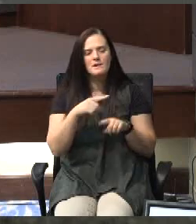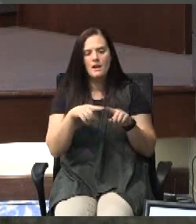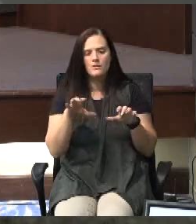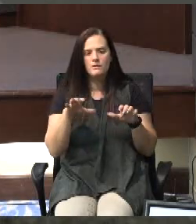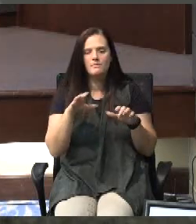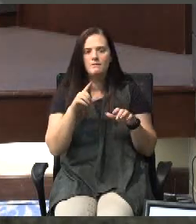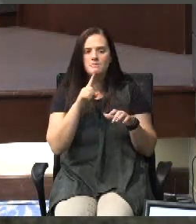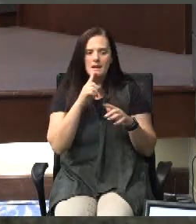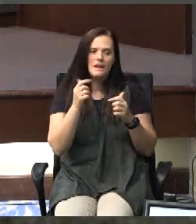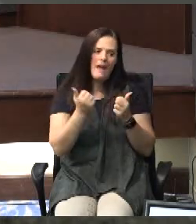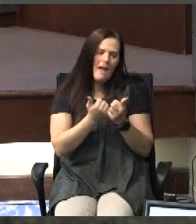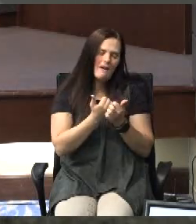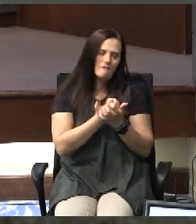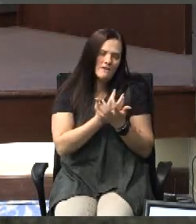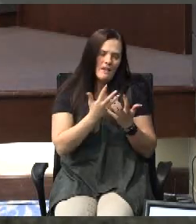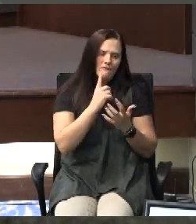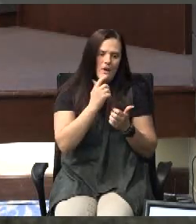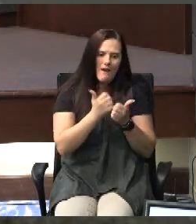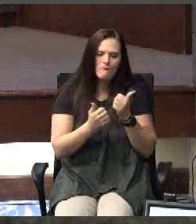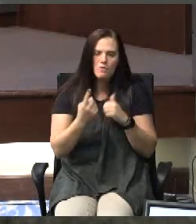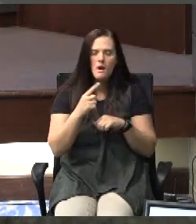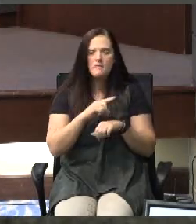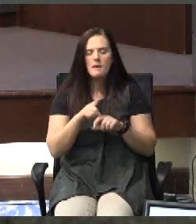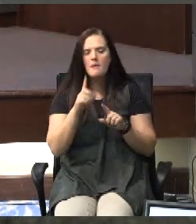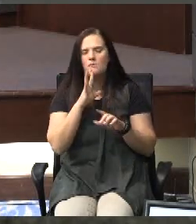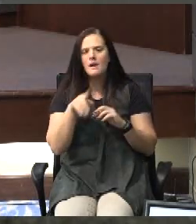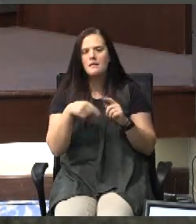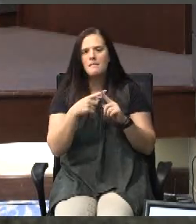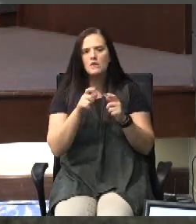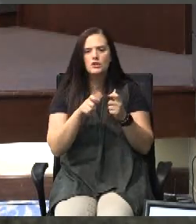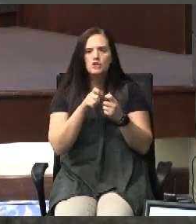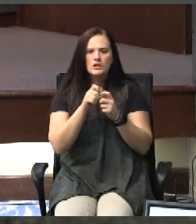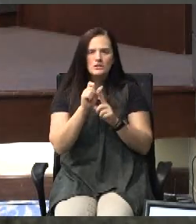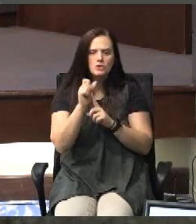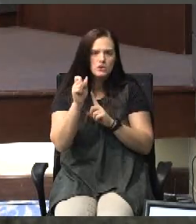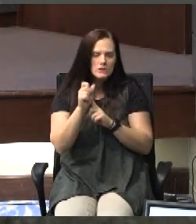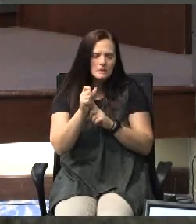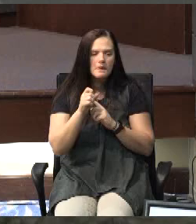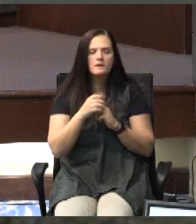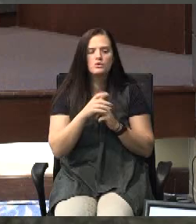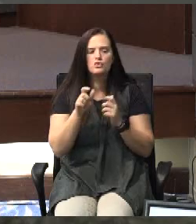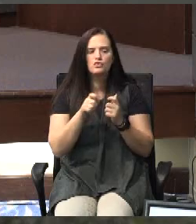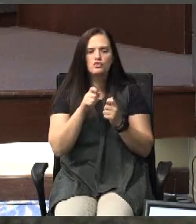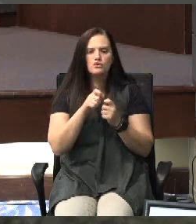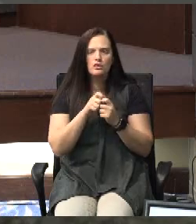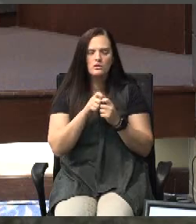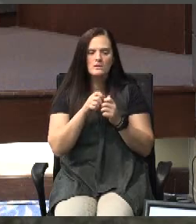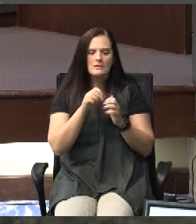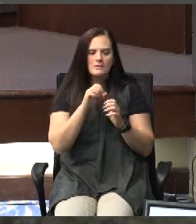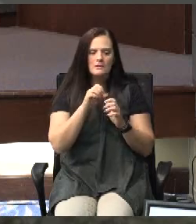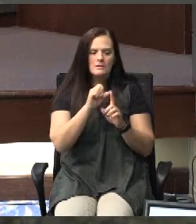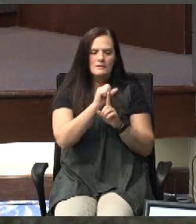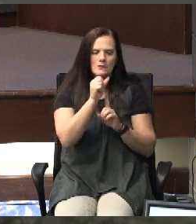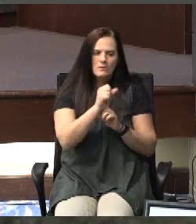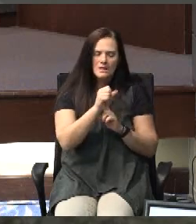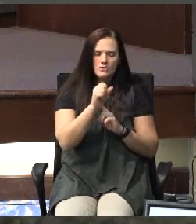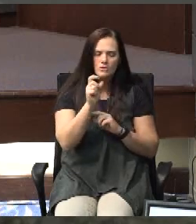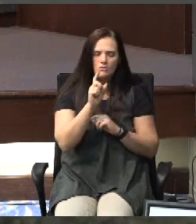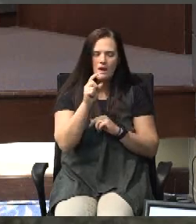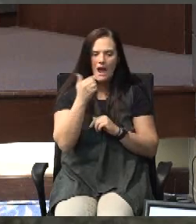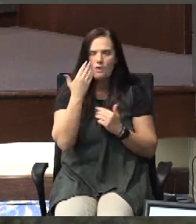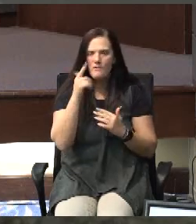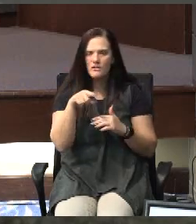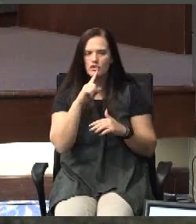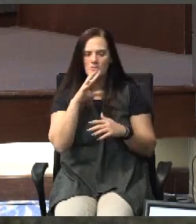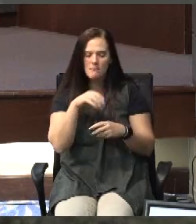for everybody, but I'm talking about certain circumstances and certain instances. I don't know if this should be